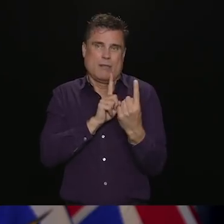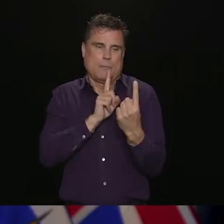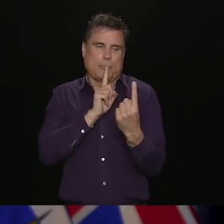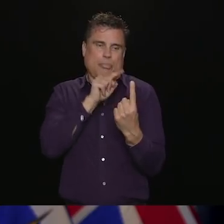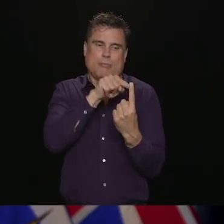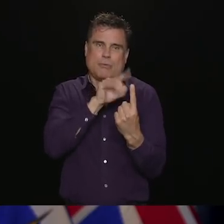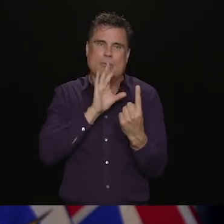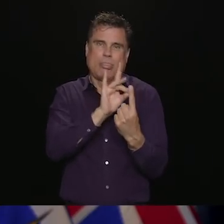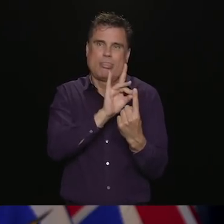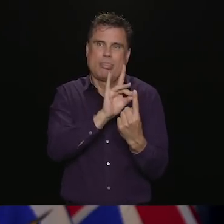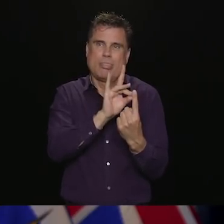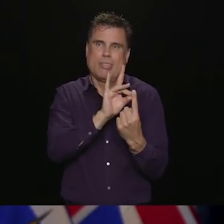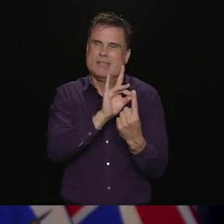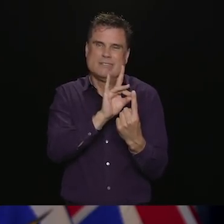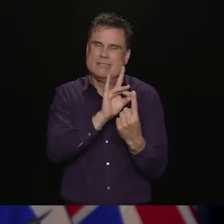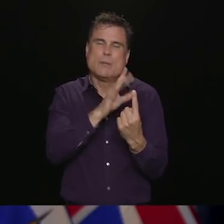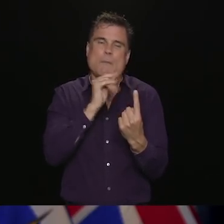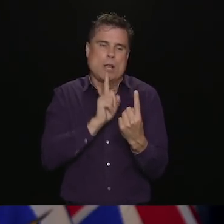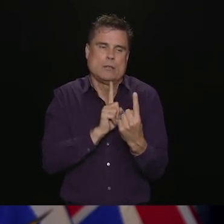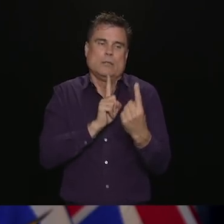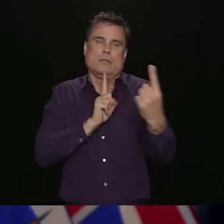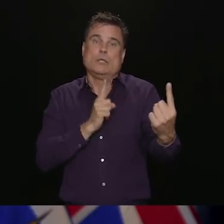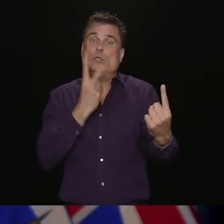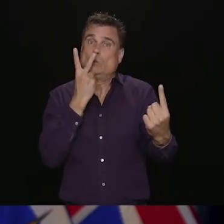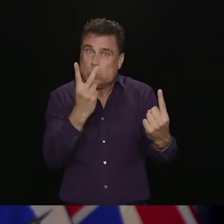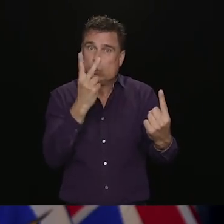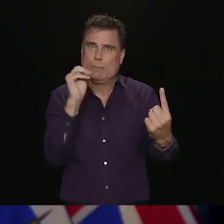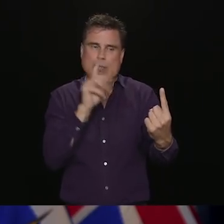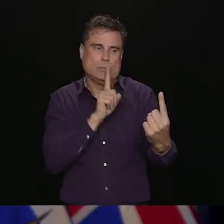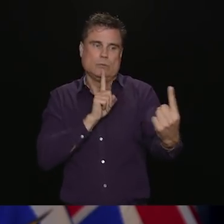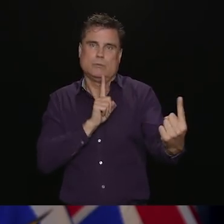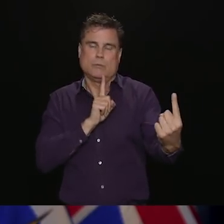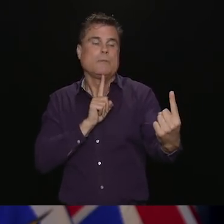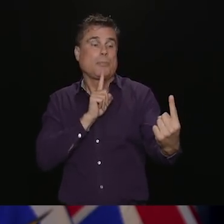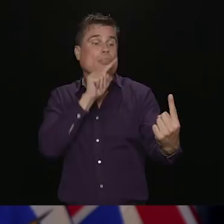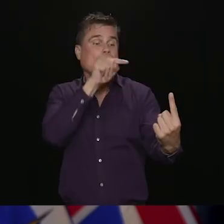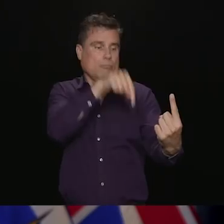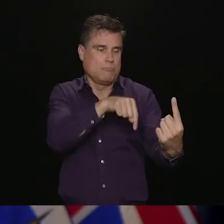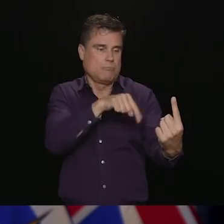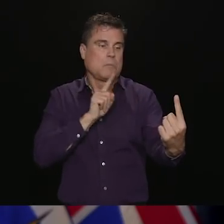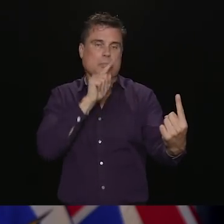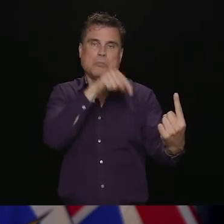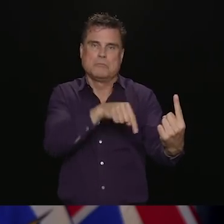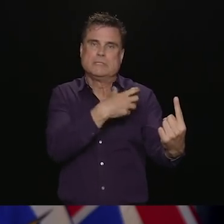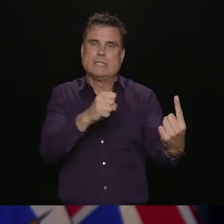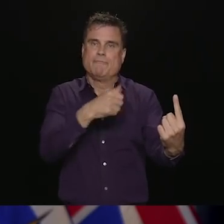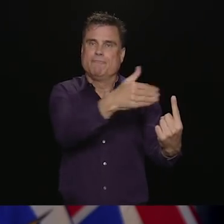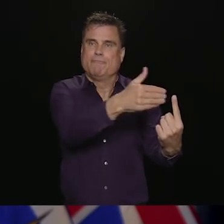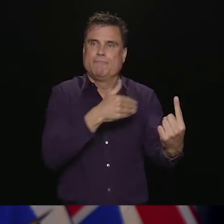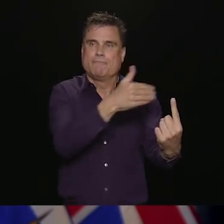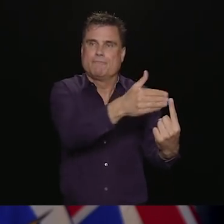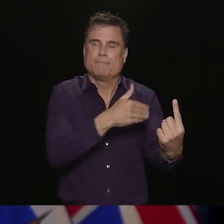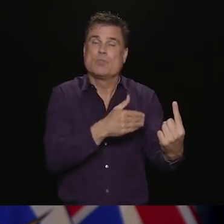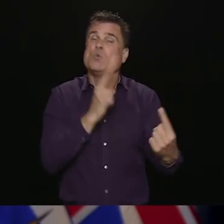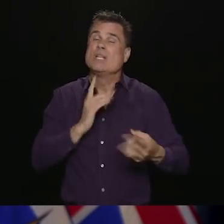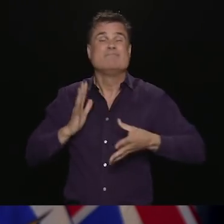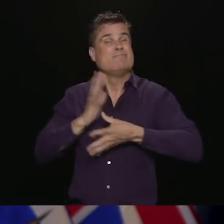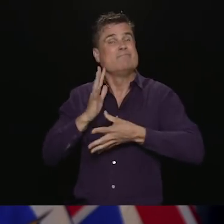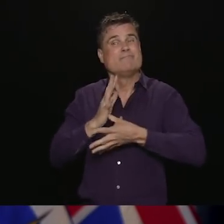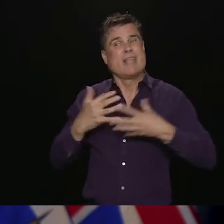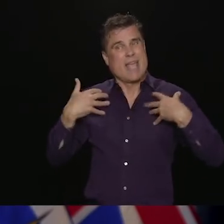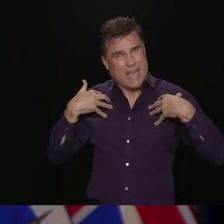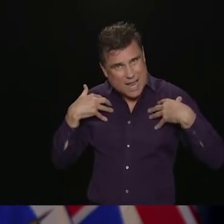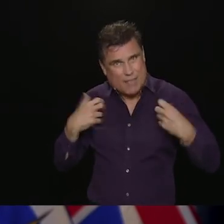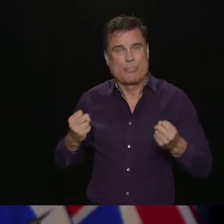need to do, particularly in healthcare settings. So 2 meters is safe. We know that it works. There's lots of